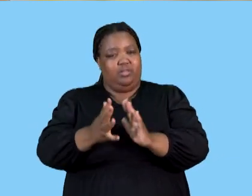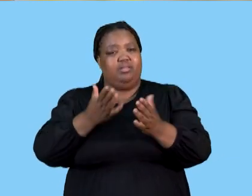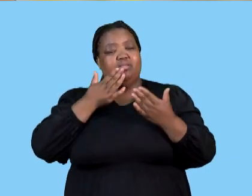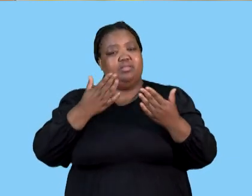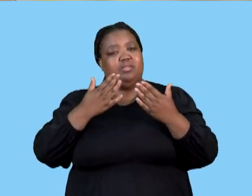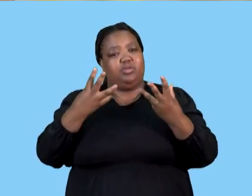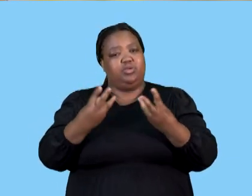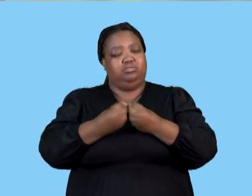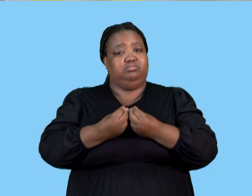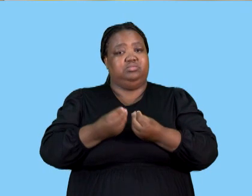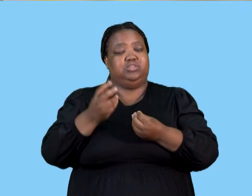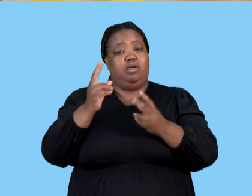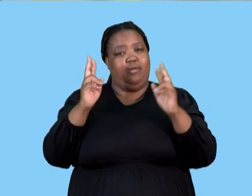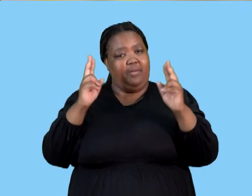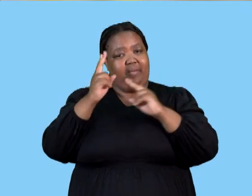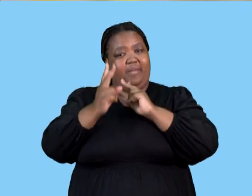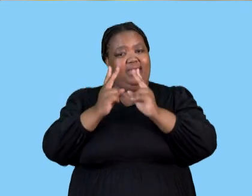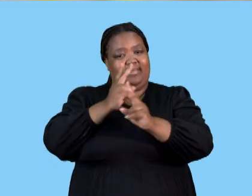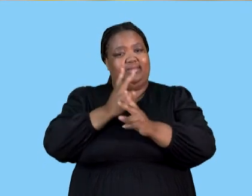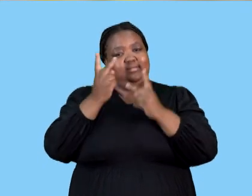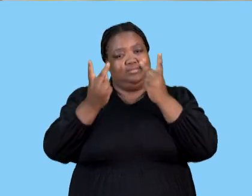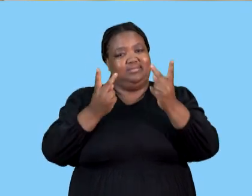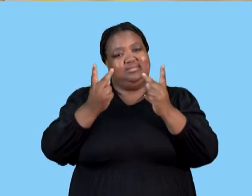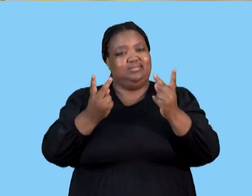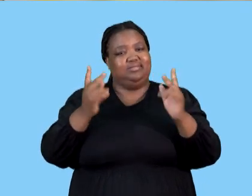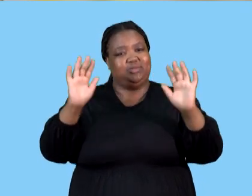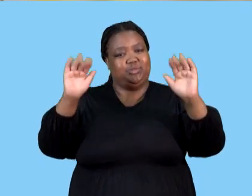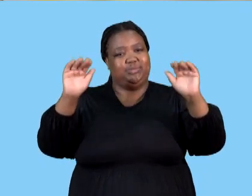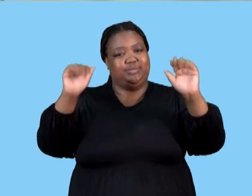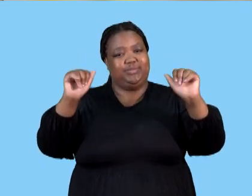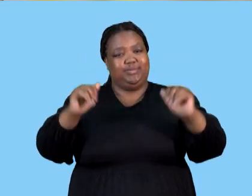become. Thank you so much for joining me in today's class. I hope to see you again very